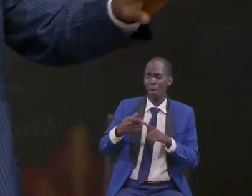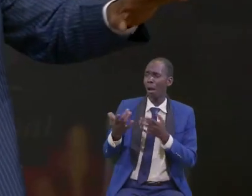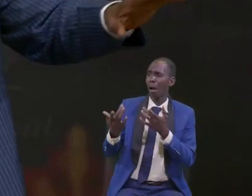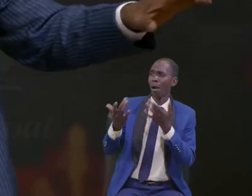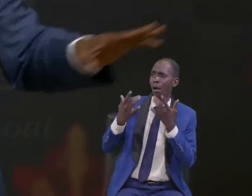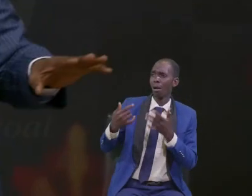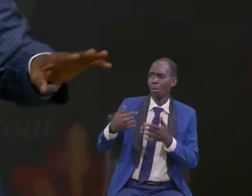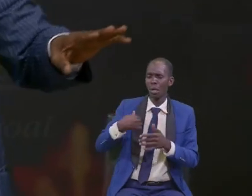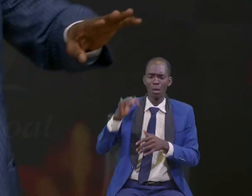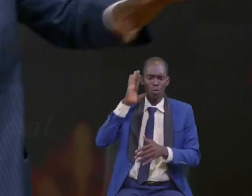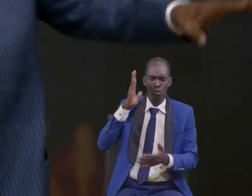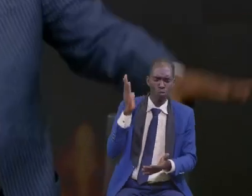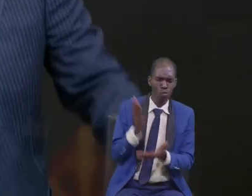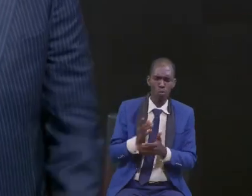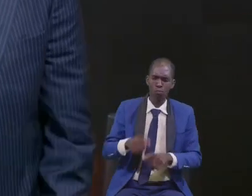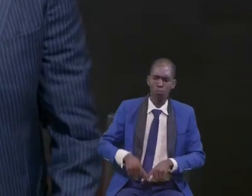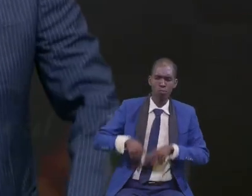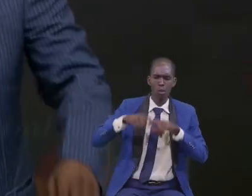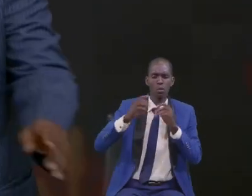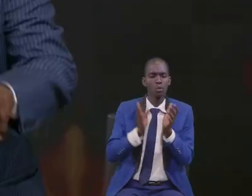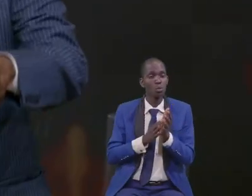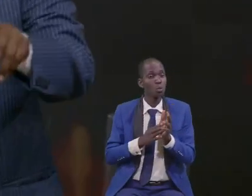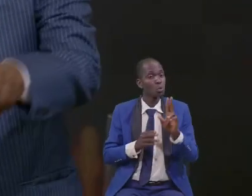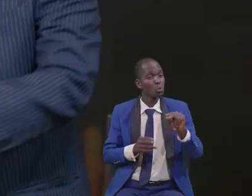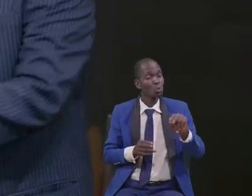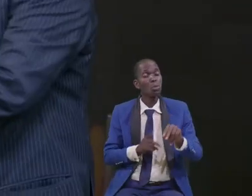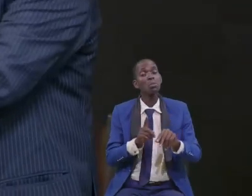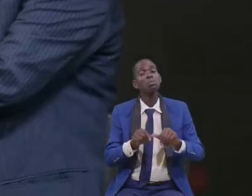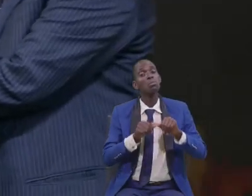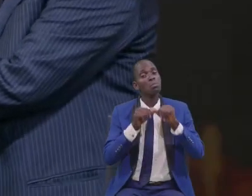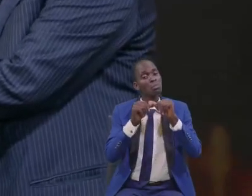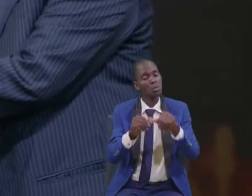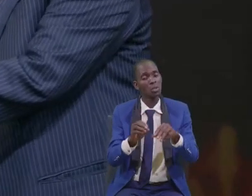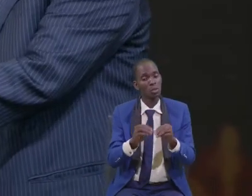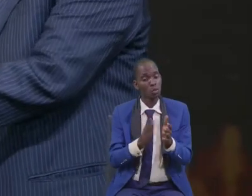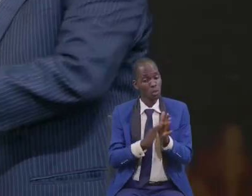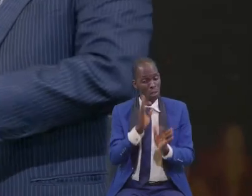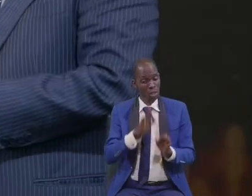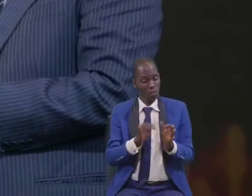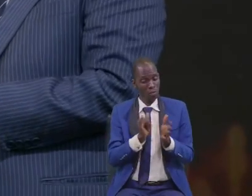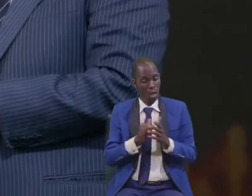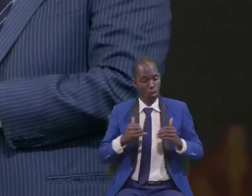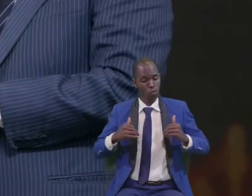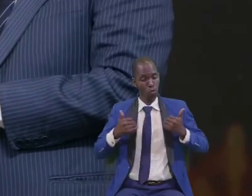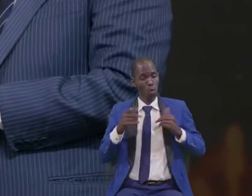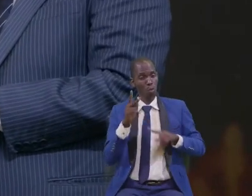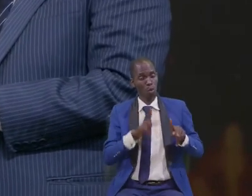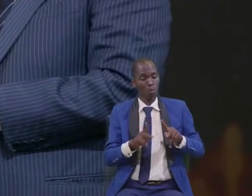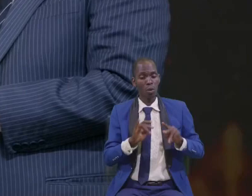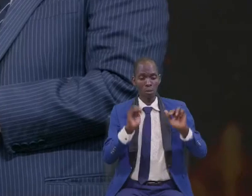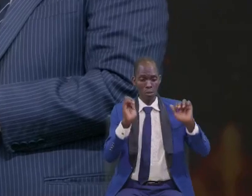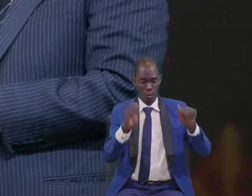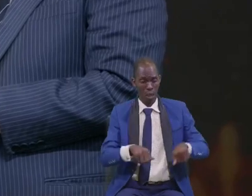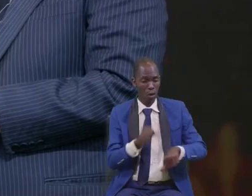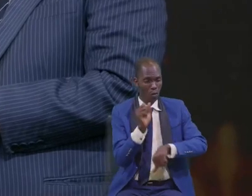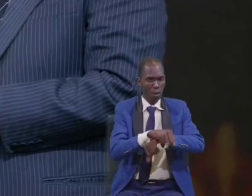because at the play field, this is what they said against me. If those young people are able to overcome,